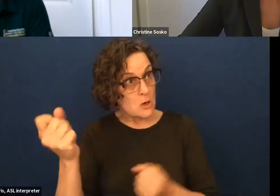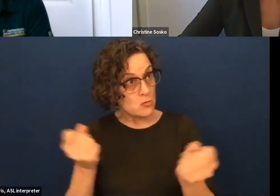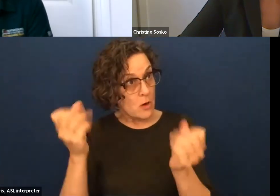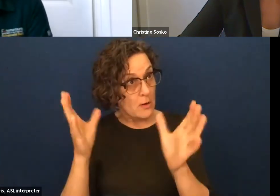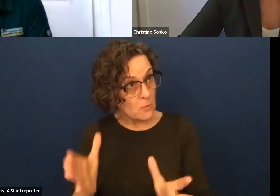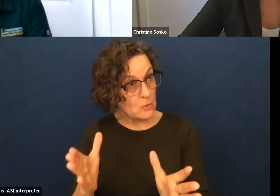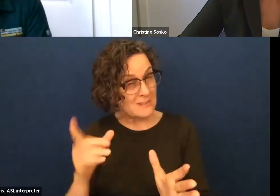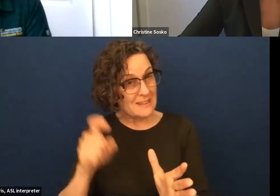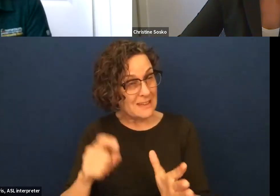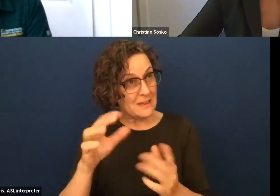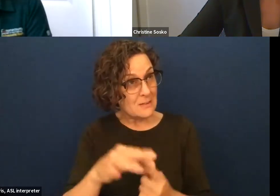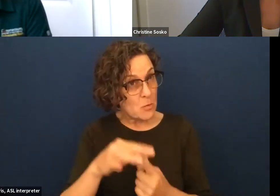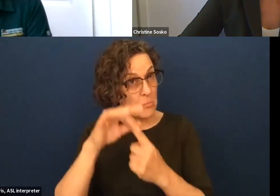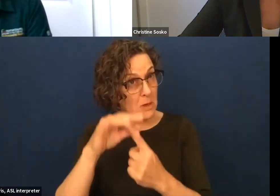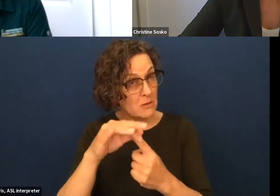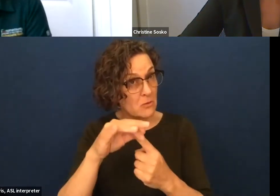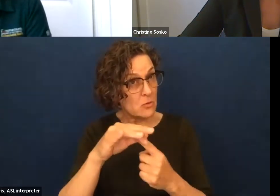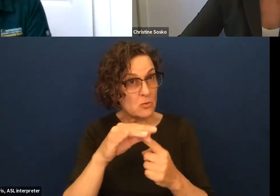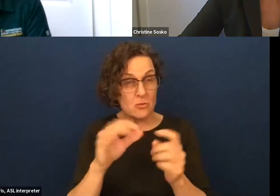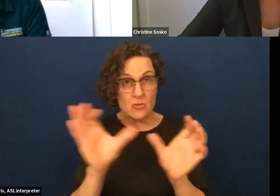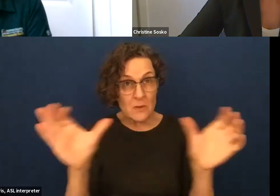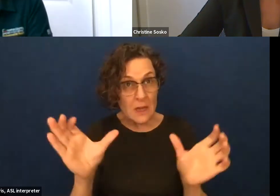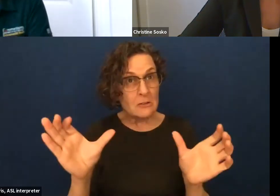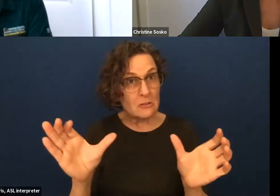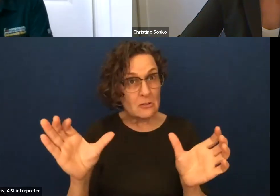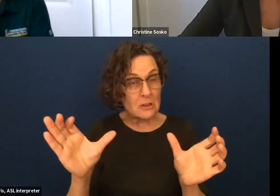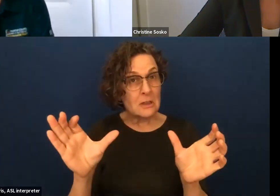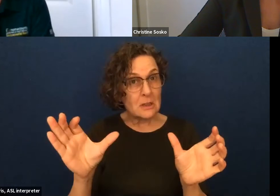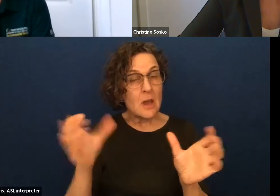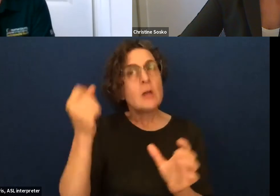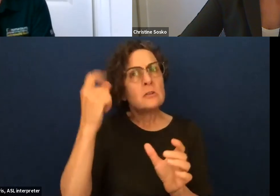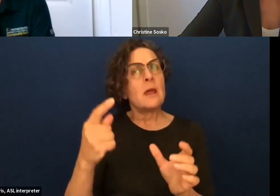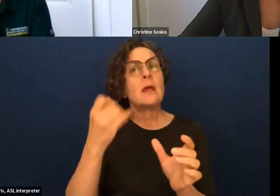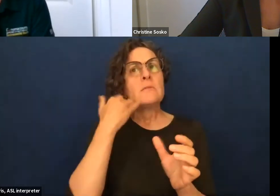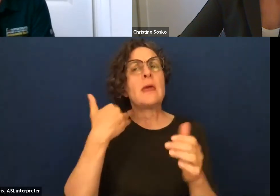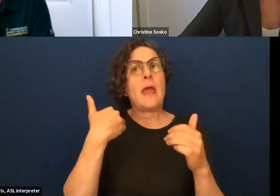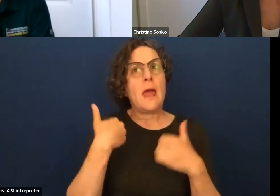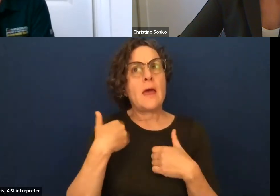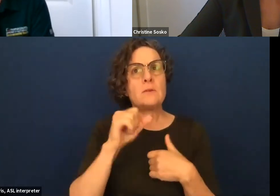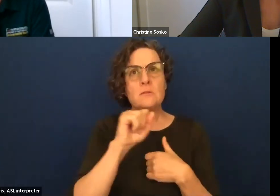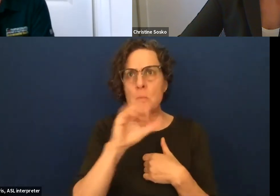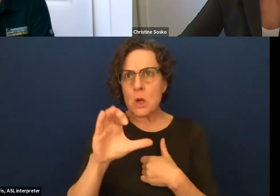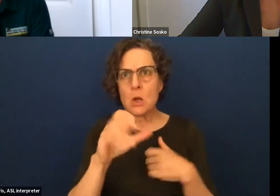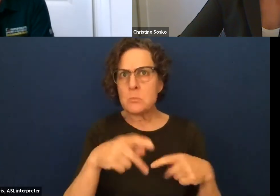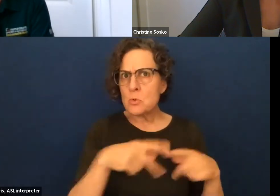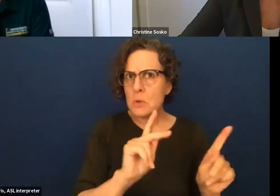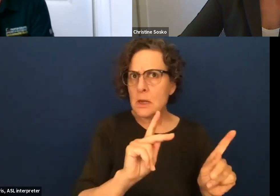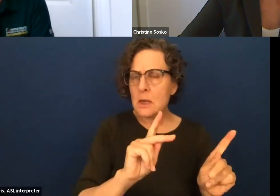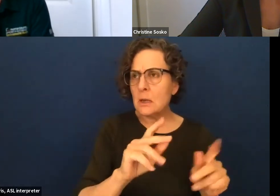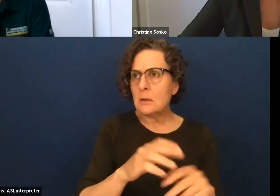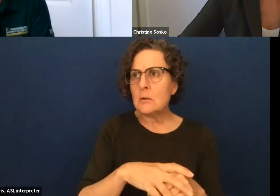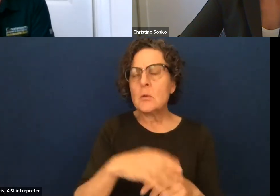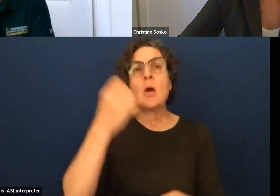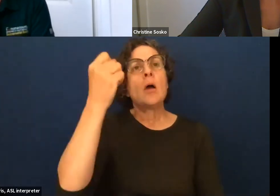need other than being permitted through Sonoma County? And I'll clarify that the permits need to be through Sonoma County Environmental Health Local